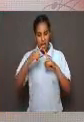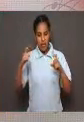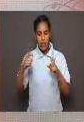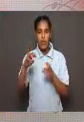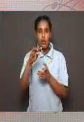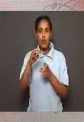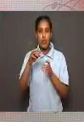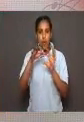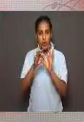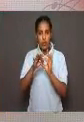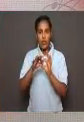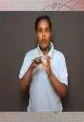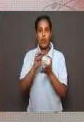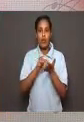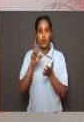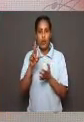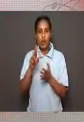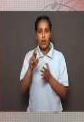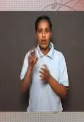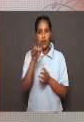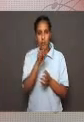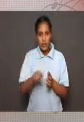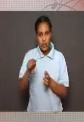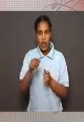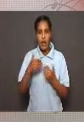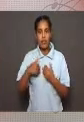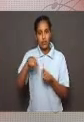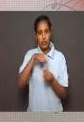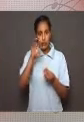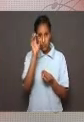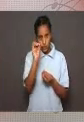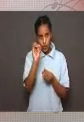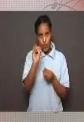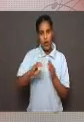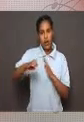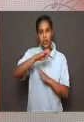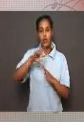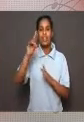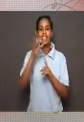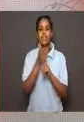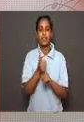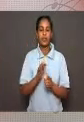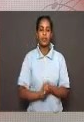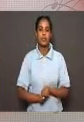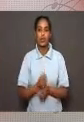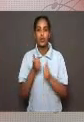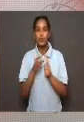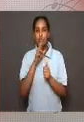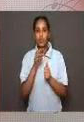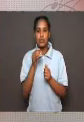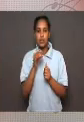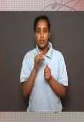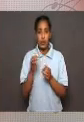Anti-bonding molecular orbitals have a region of zero electron density, which is